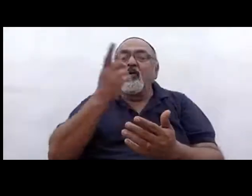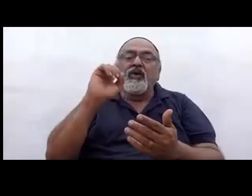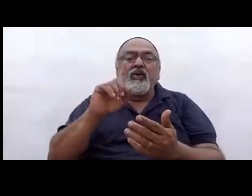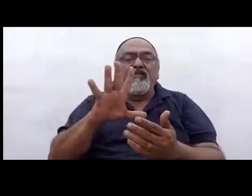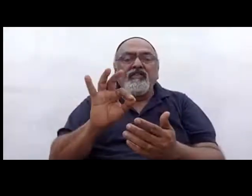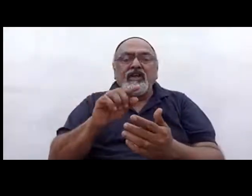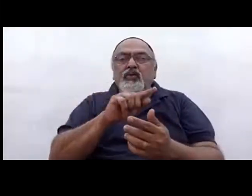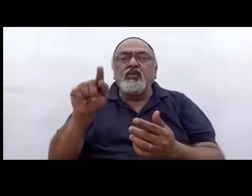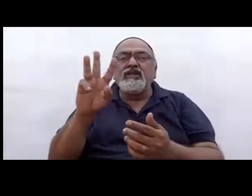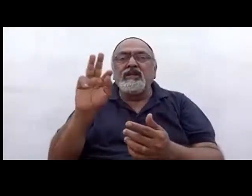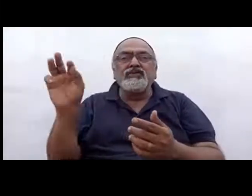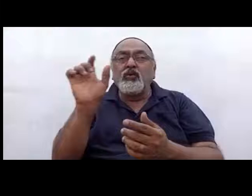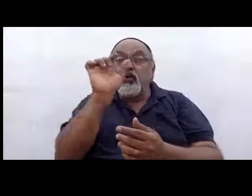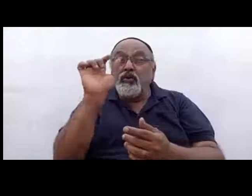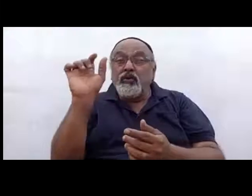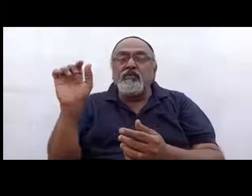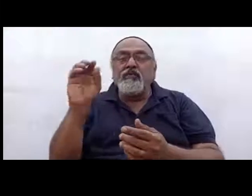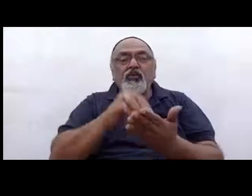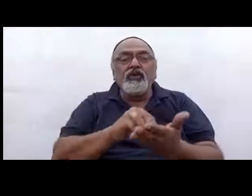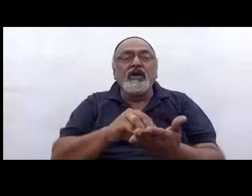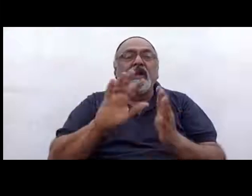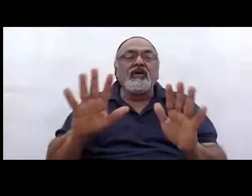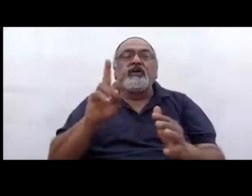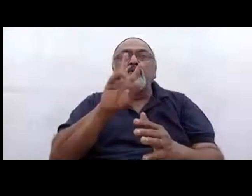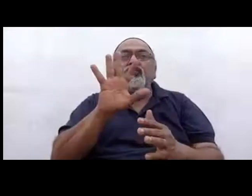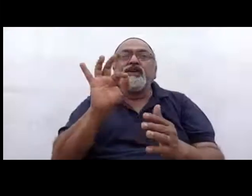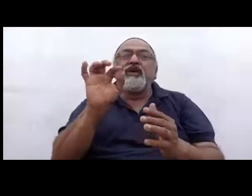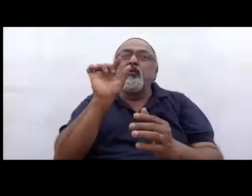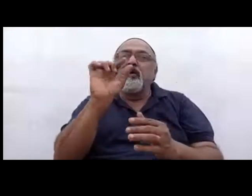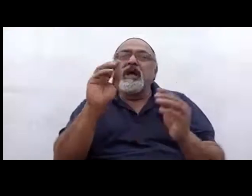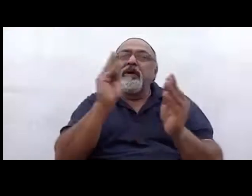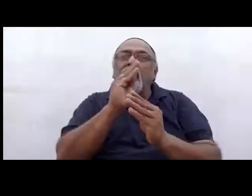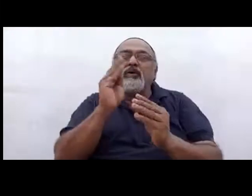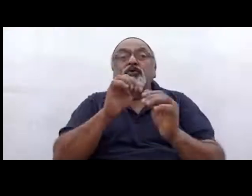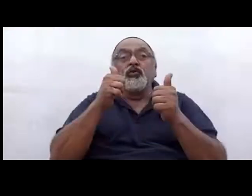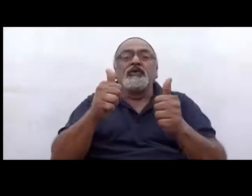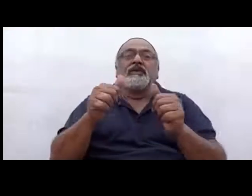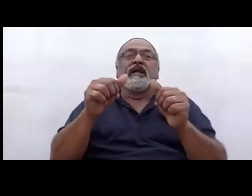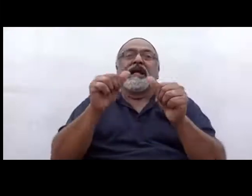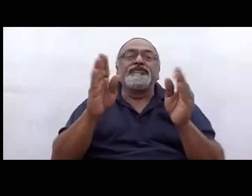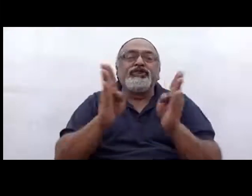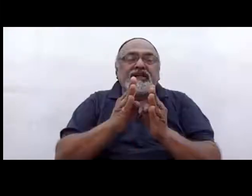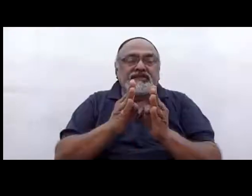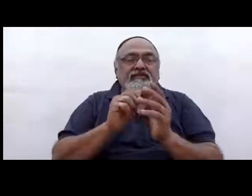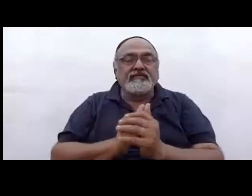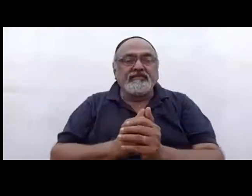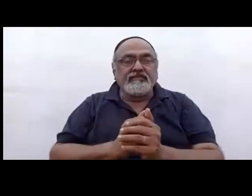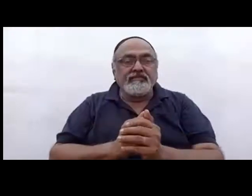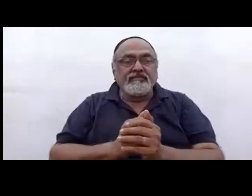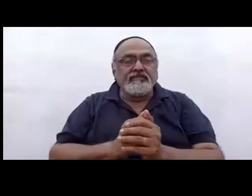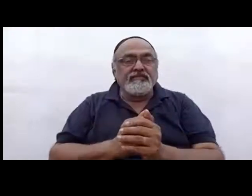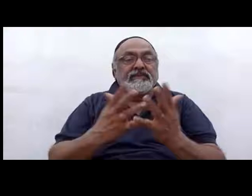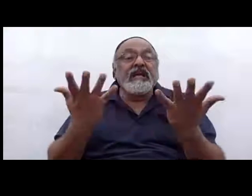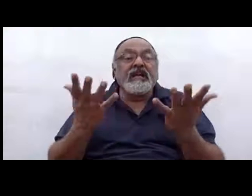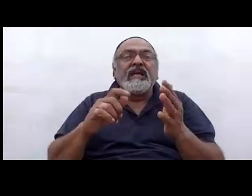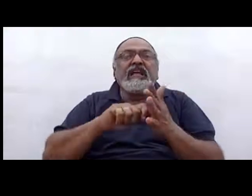to 300. So around 250 words is a really good abstract. Next, what are the